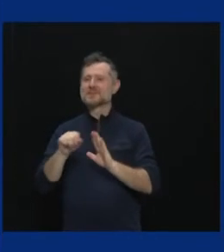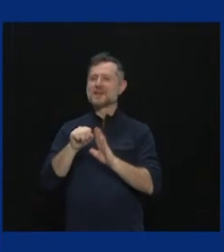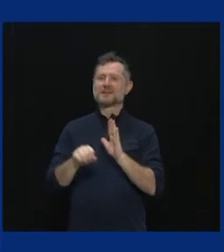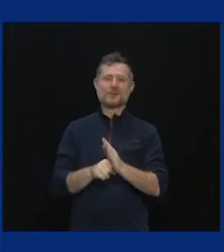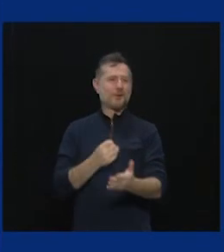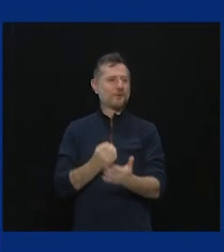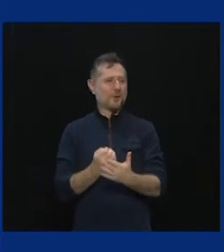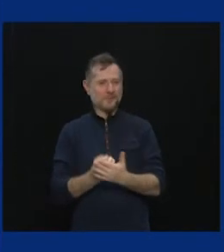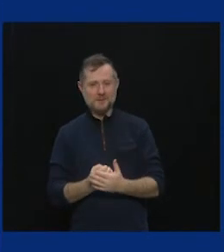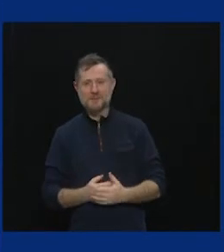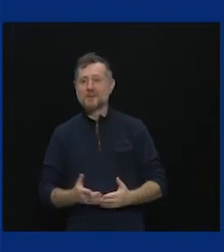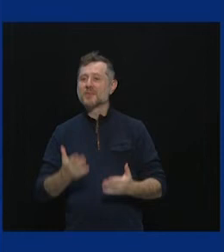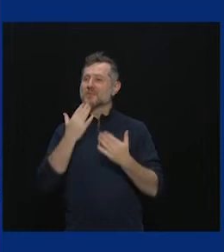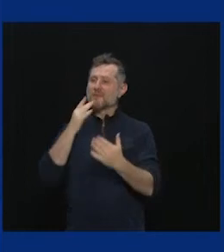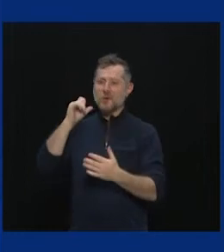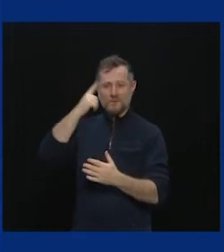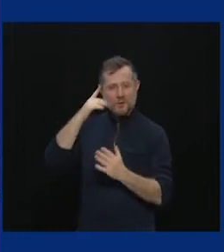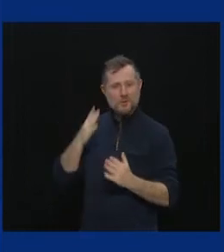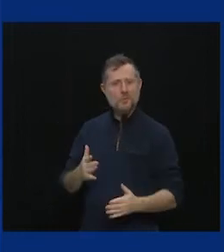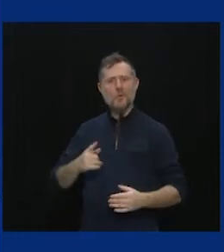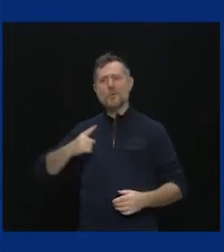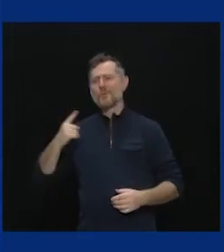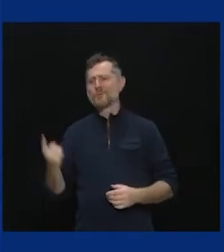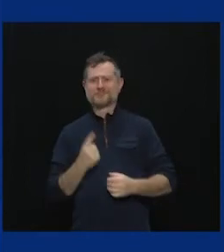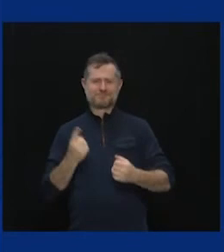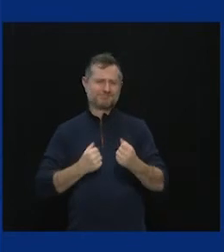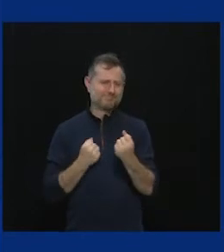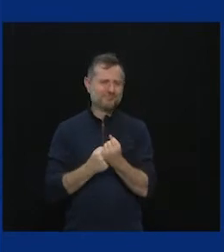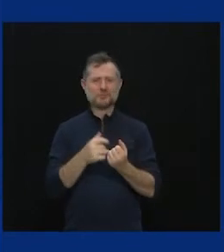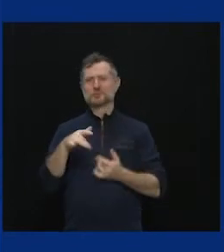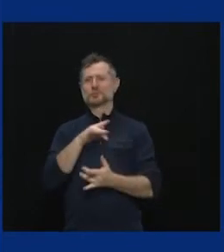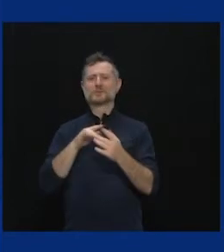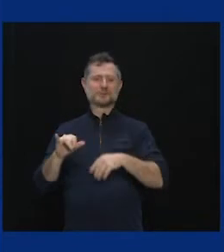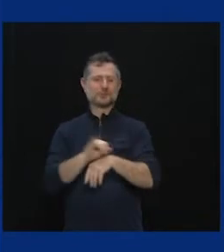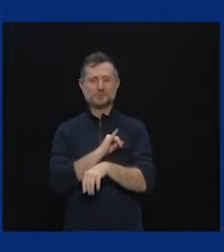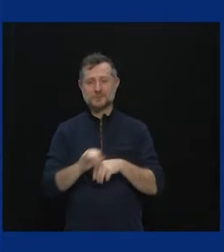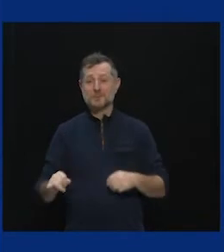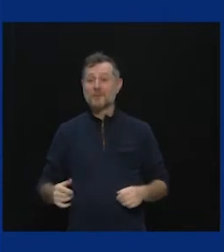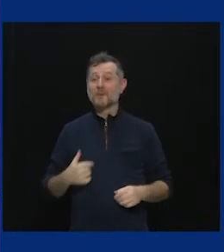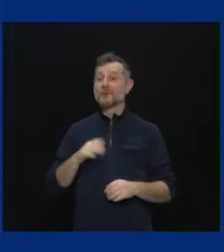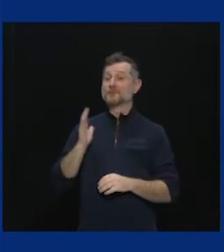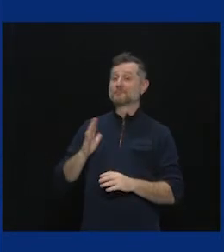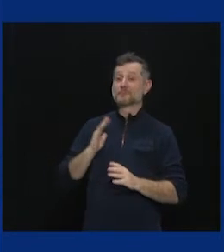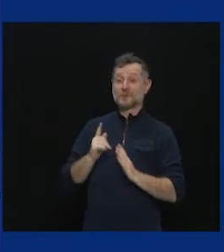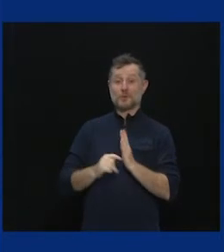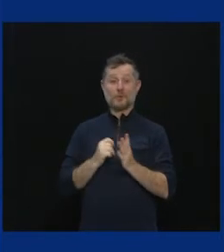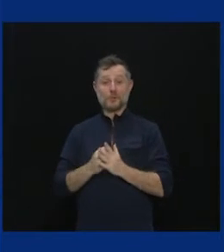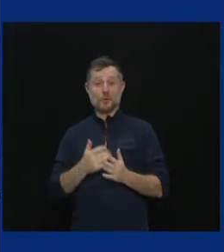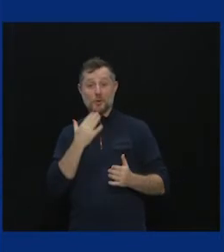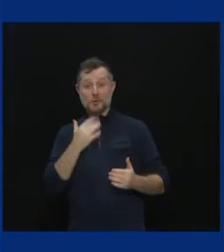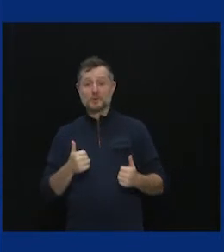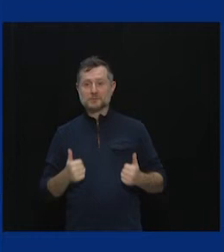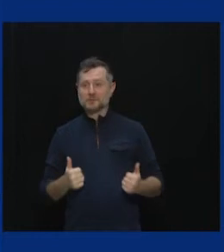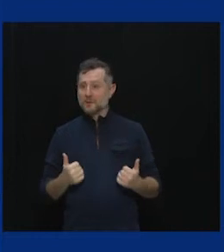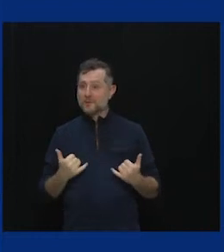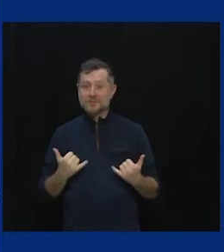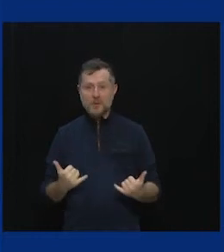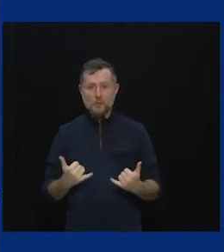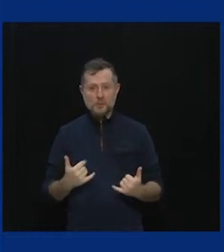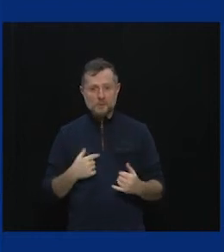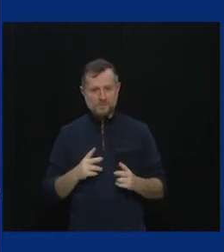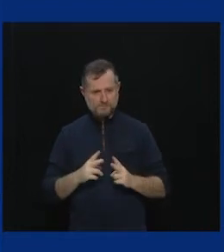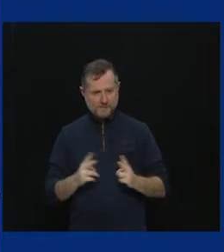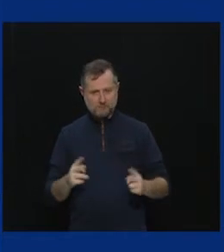Hochul, for always being there for the tourism industry when times were good, and now during a very